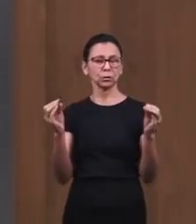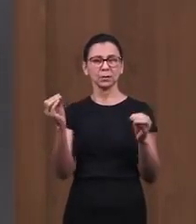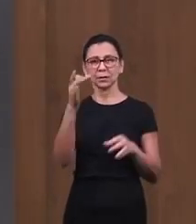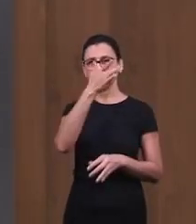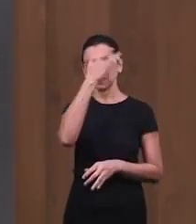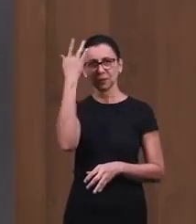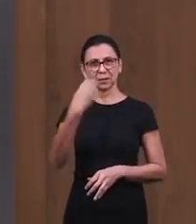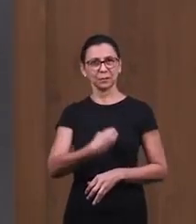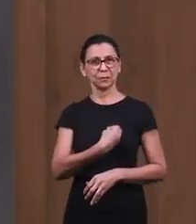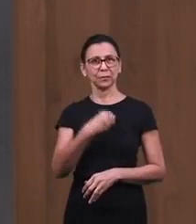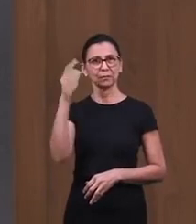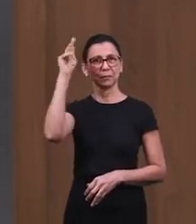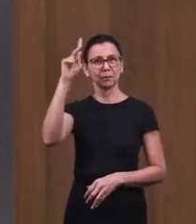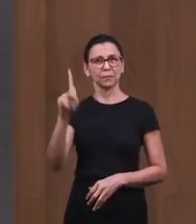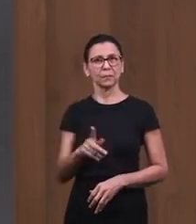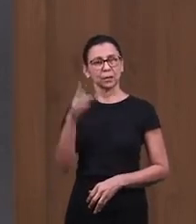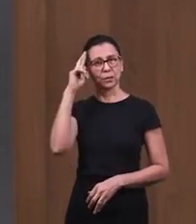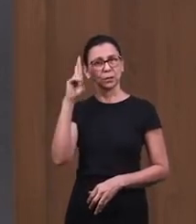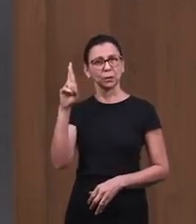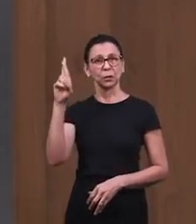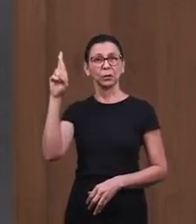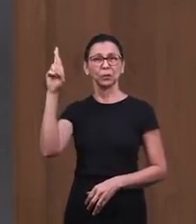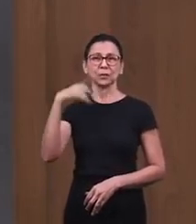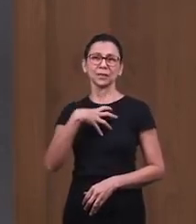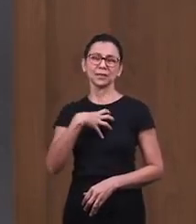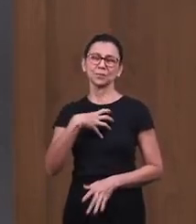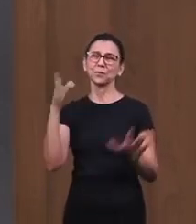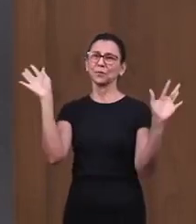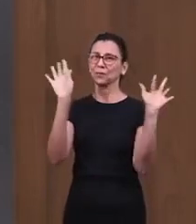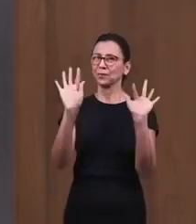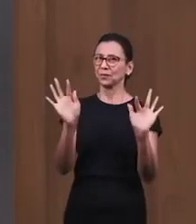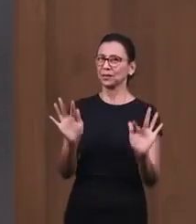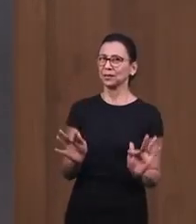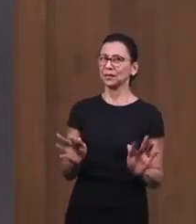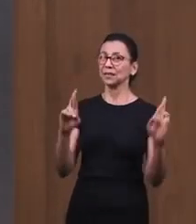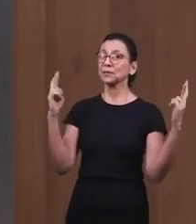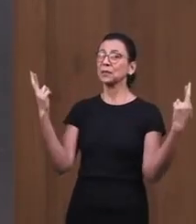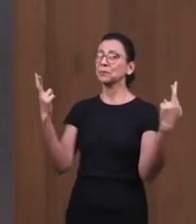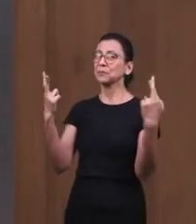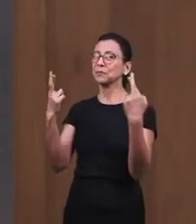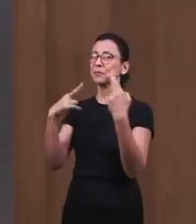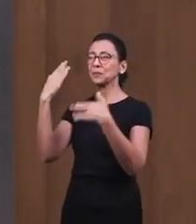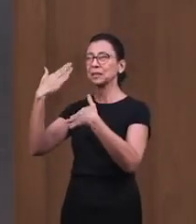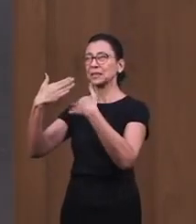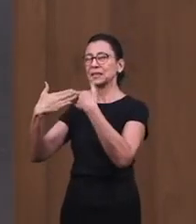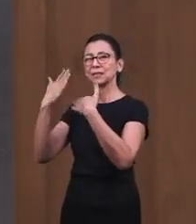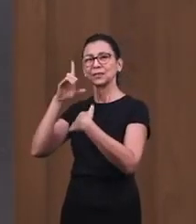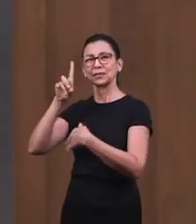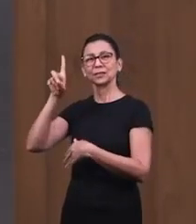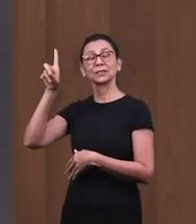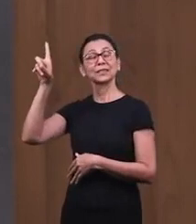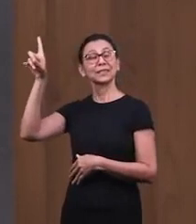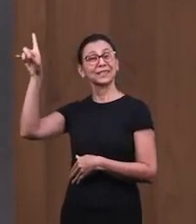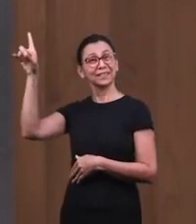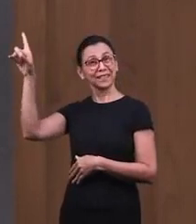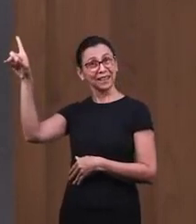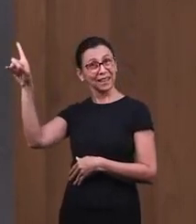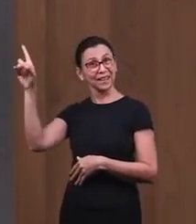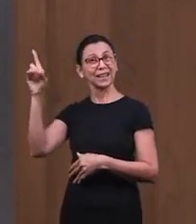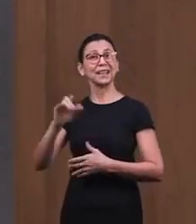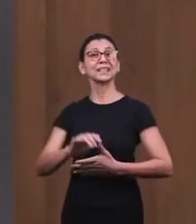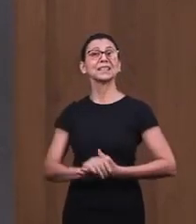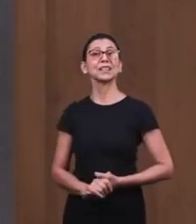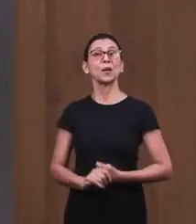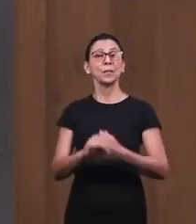others present with the peace of the Lord, we are very happy to be here in the presence of the Lord